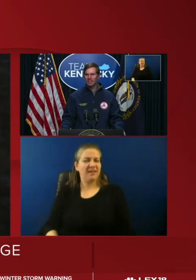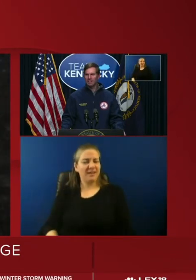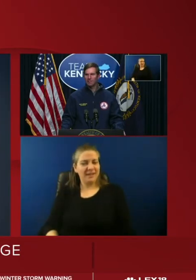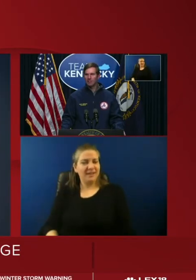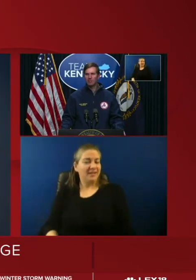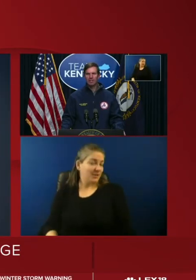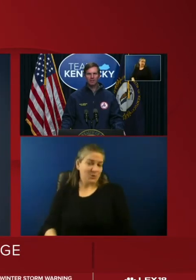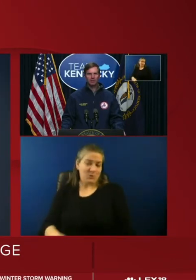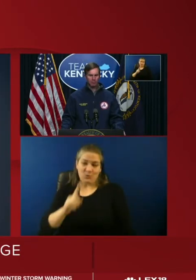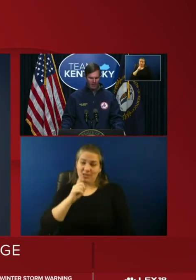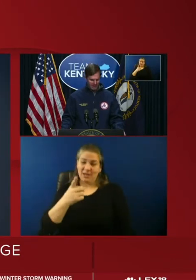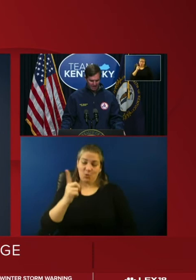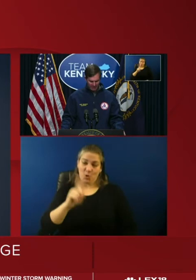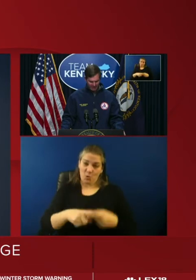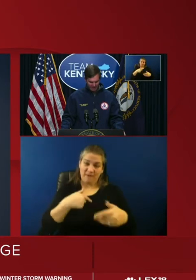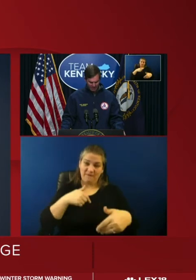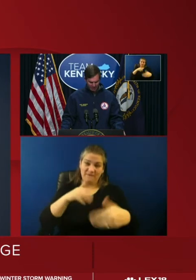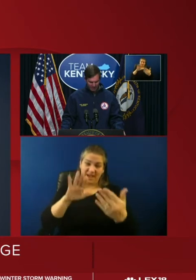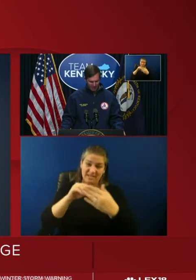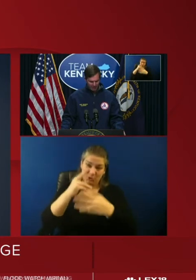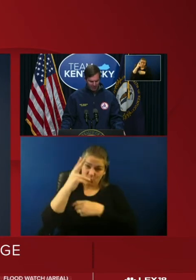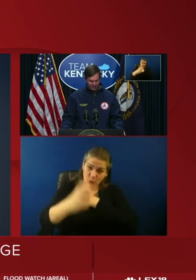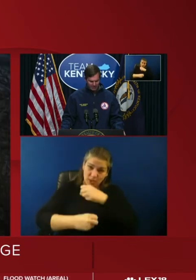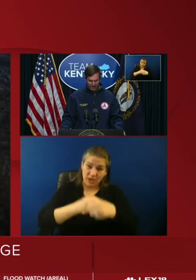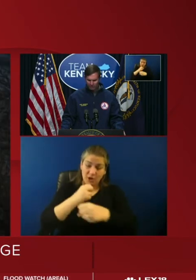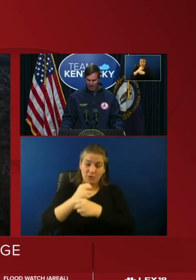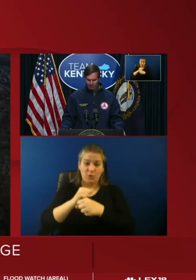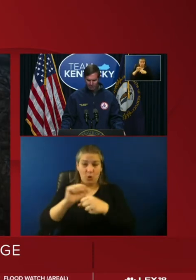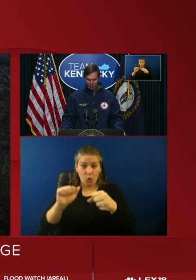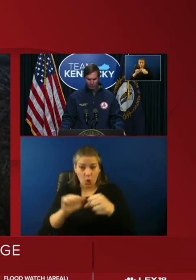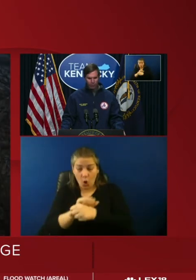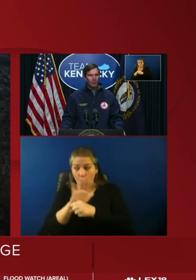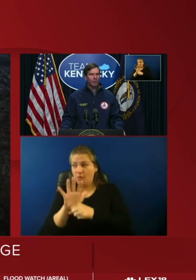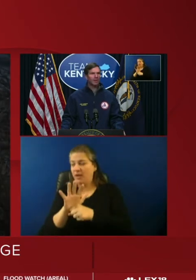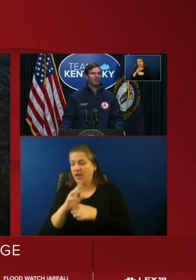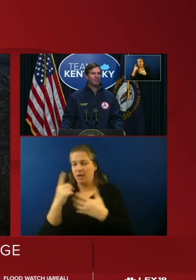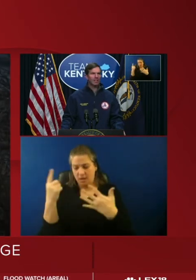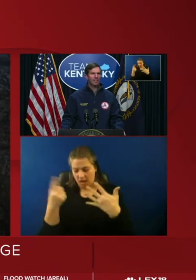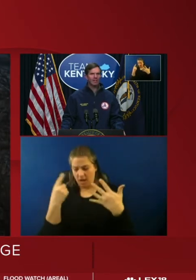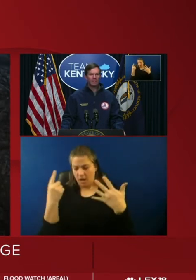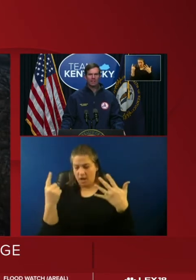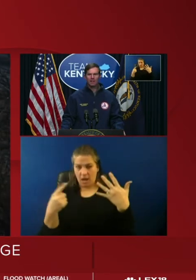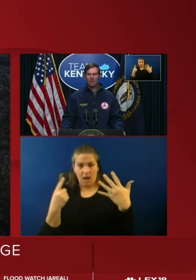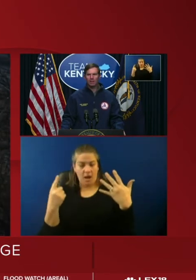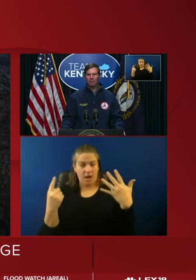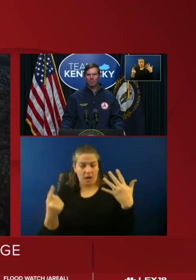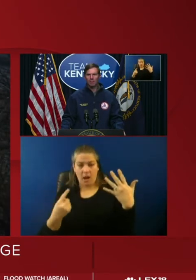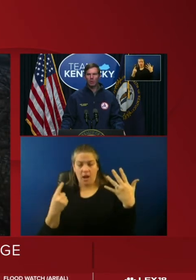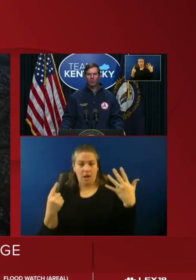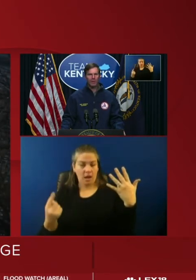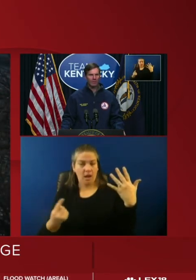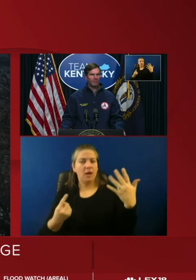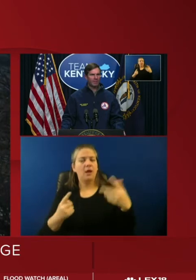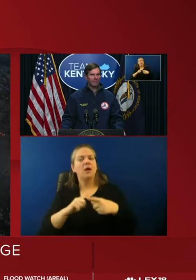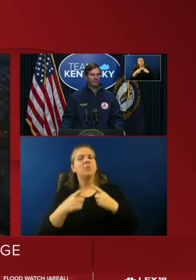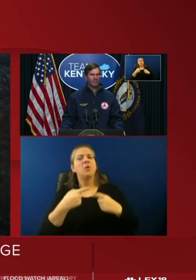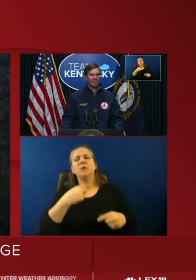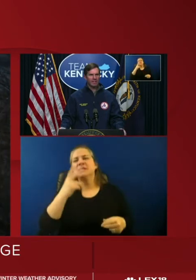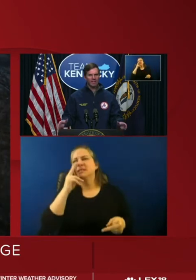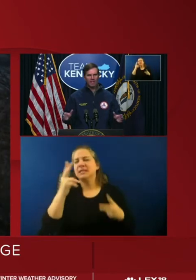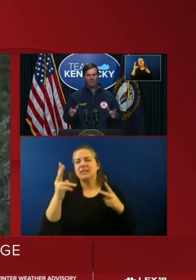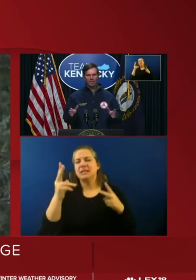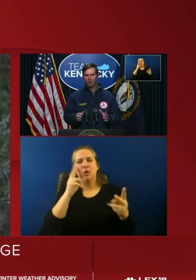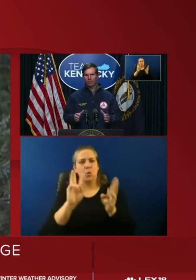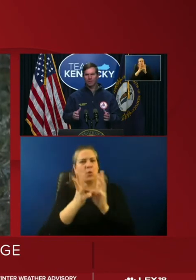faced in 2 years with the pandemic and all of this has never happened before. But we are seeing more weather